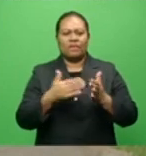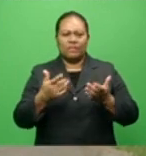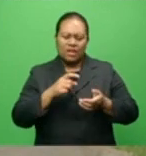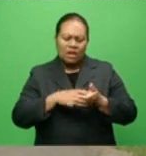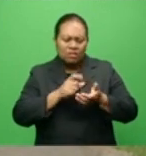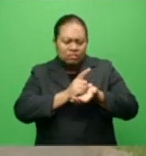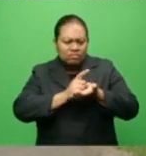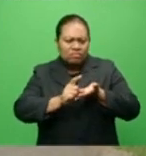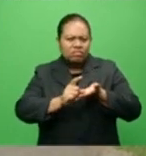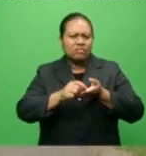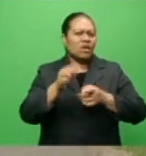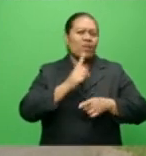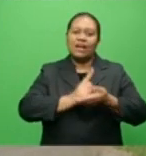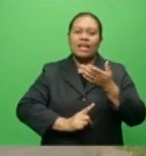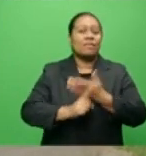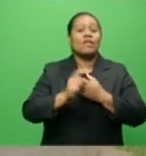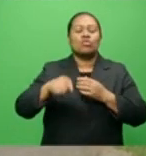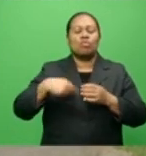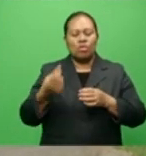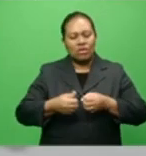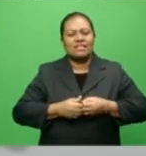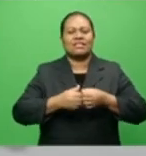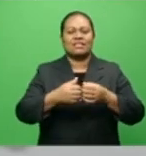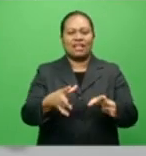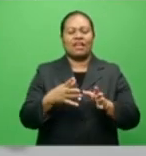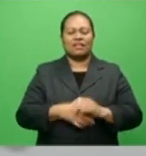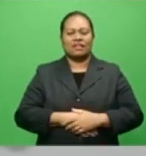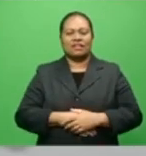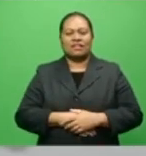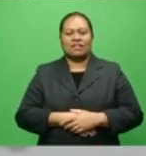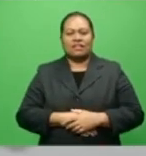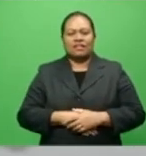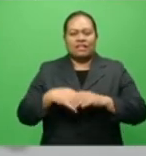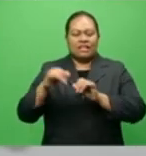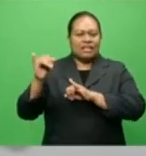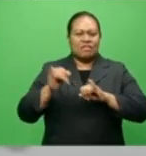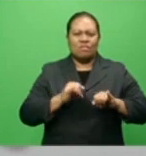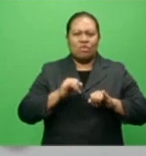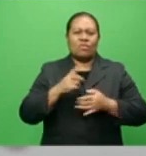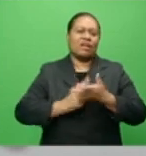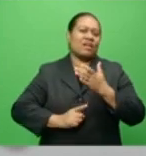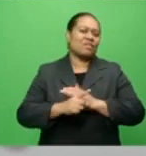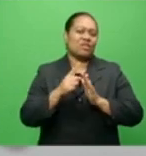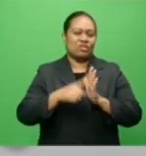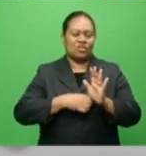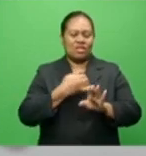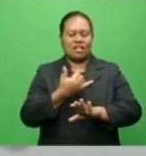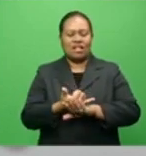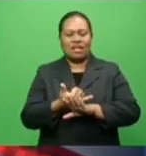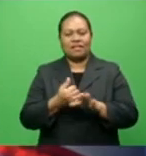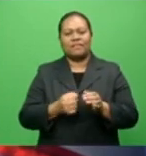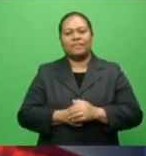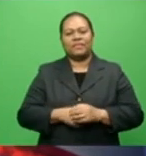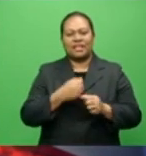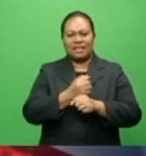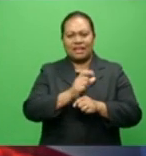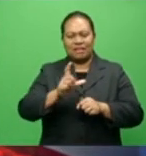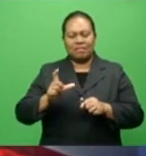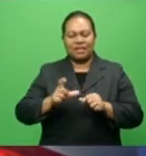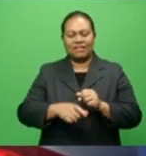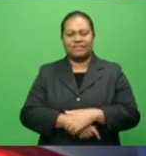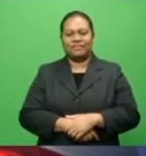be easy, we can save some money to our family. Dropping price is good, so business good, so